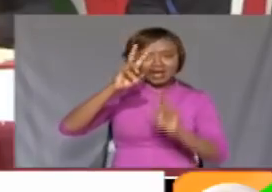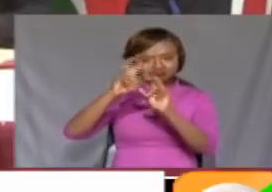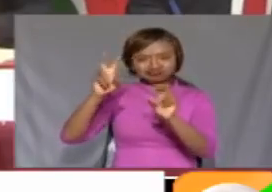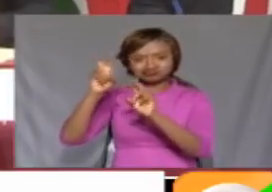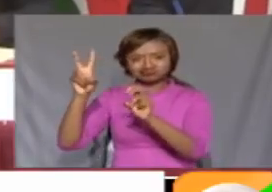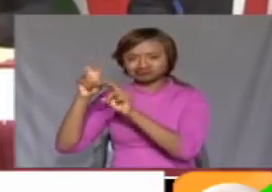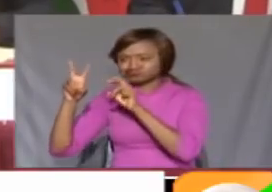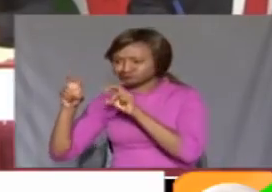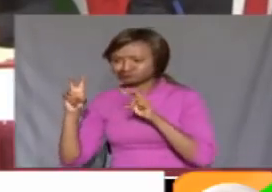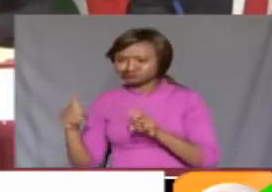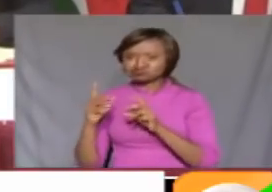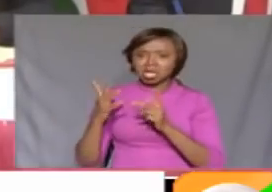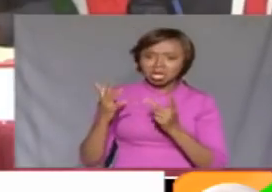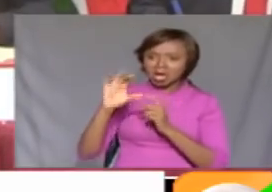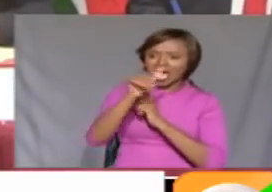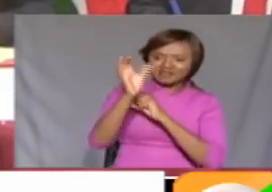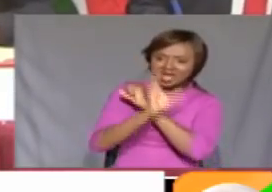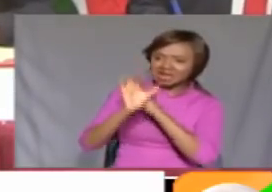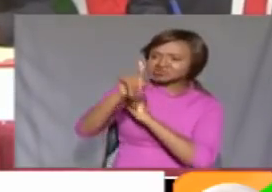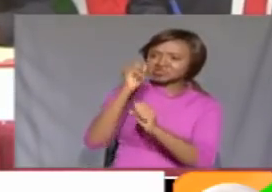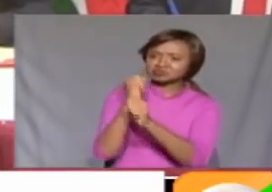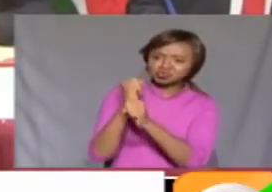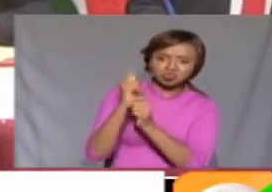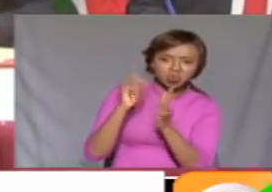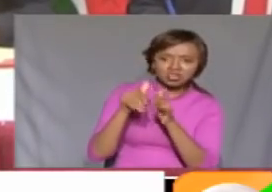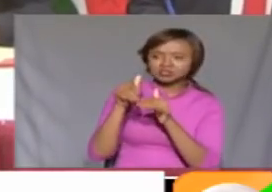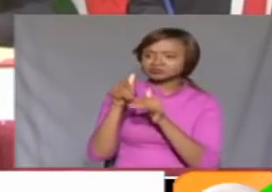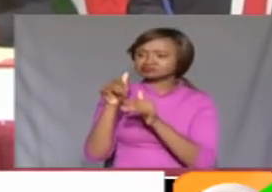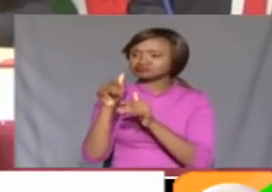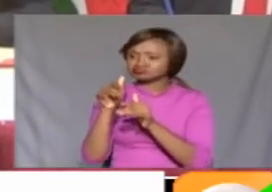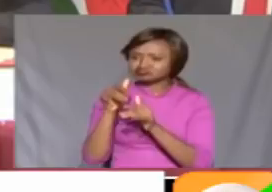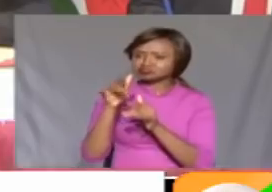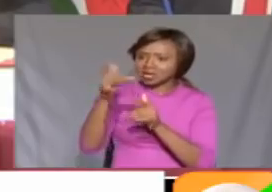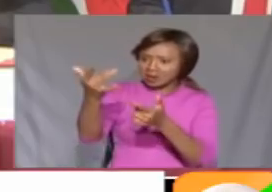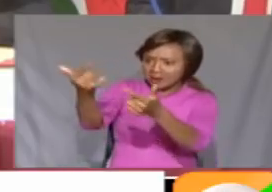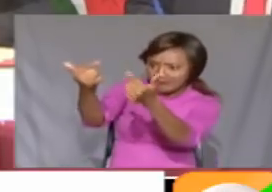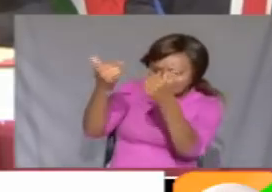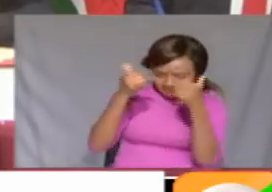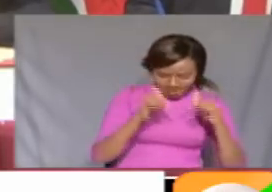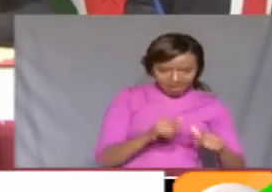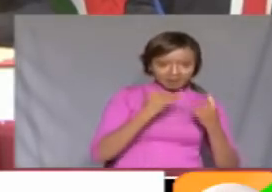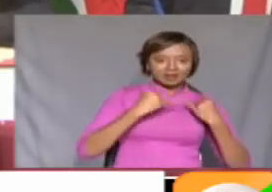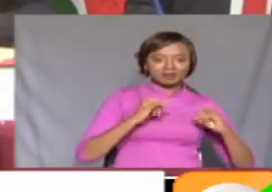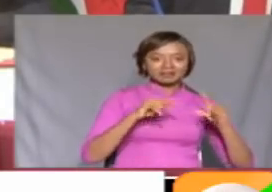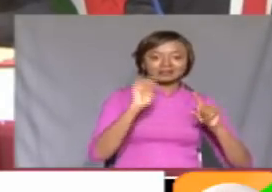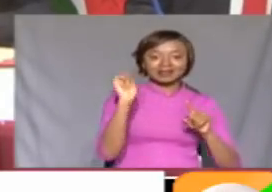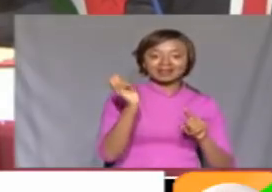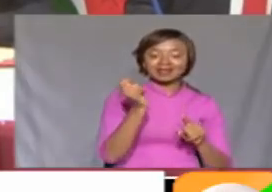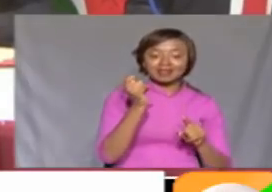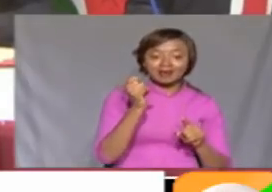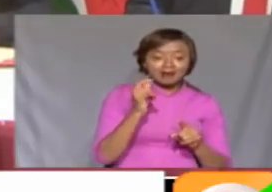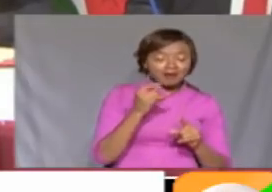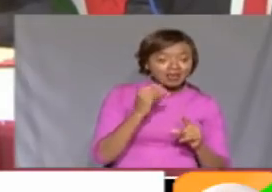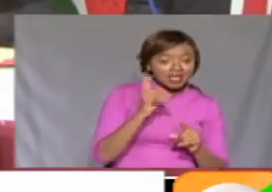It, what is this that was benchmarked? What is this that was initiated that is now not, he's not aware of now?